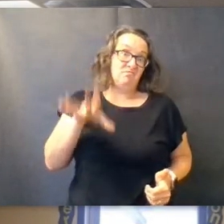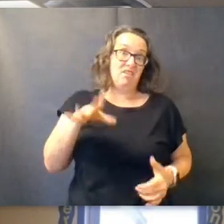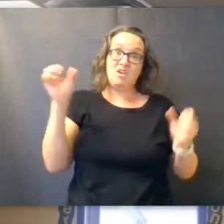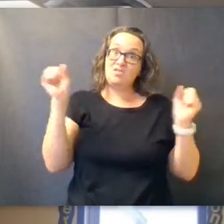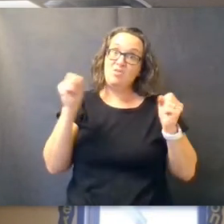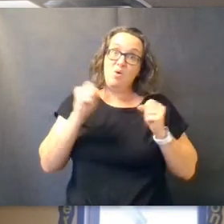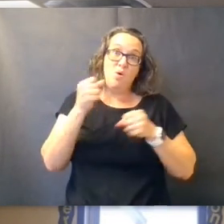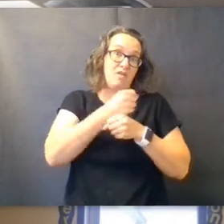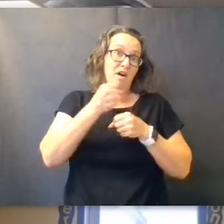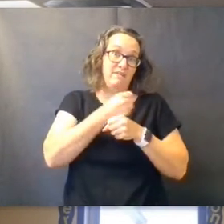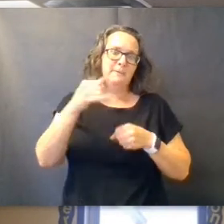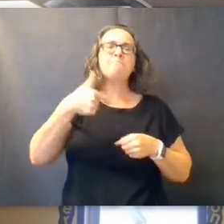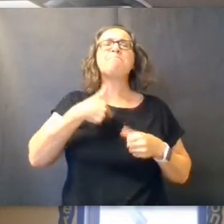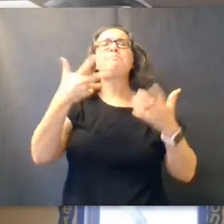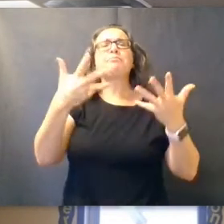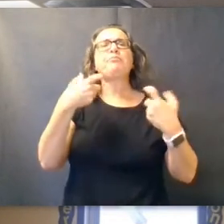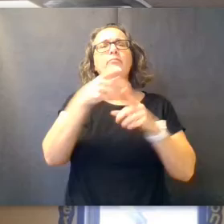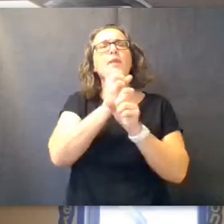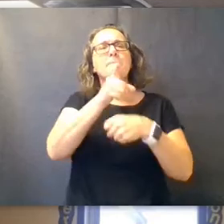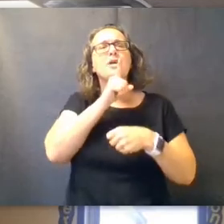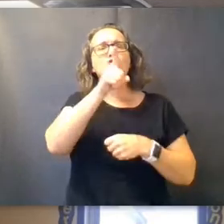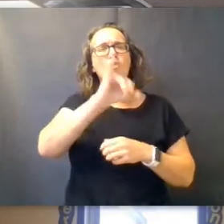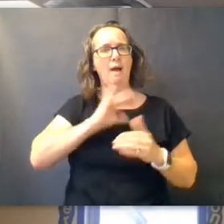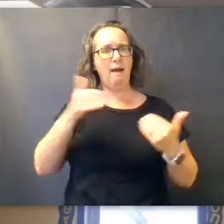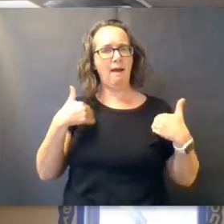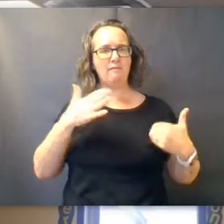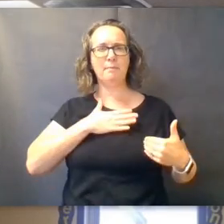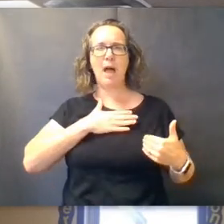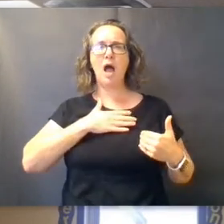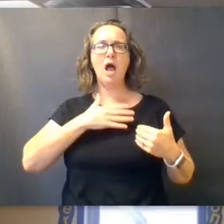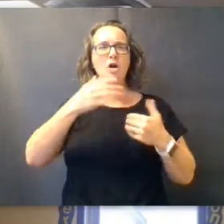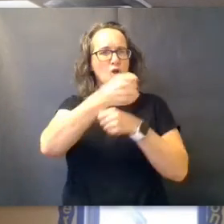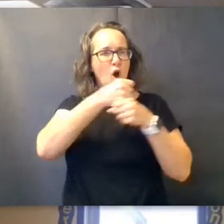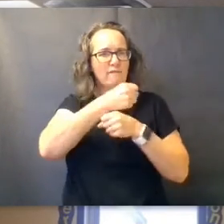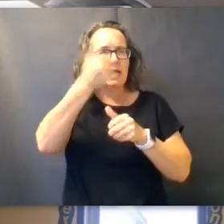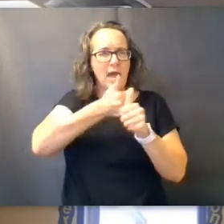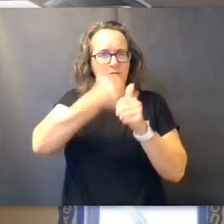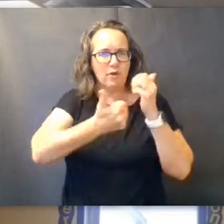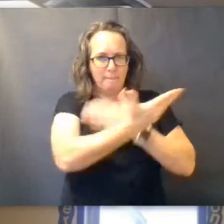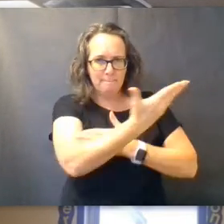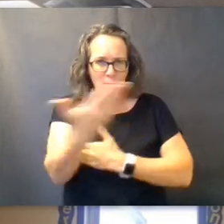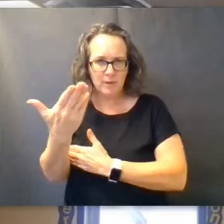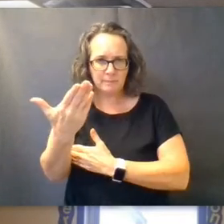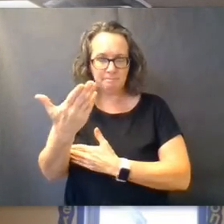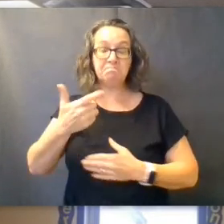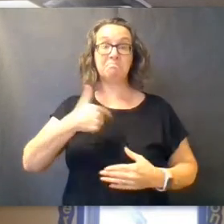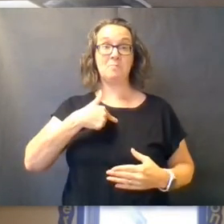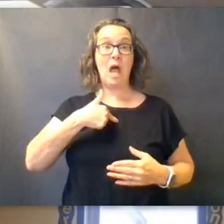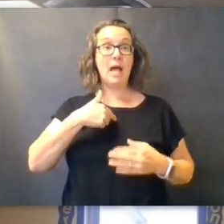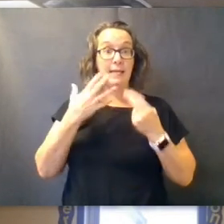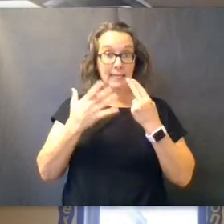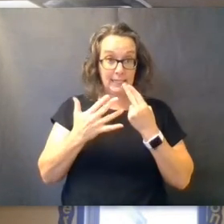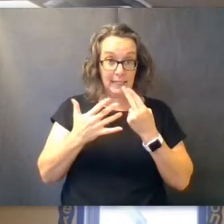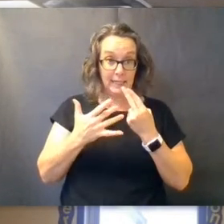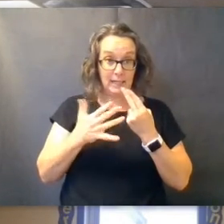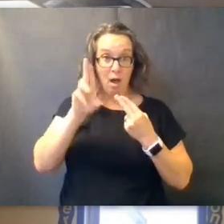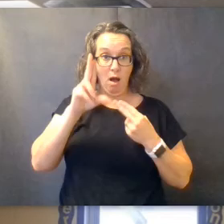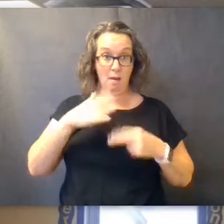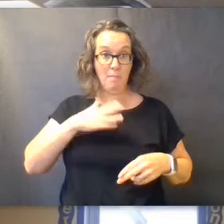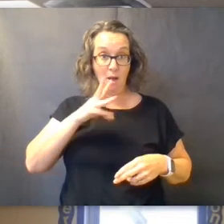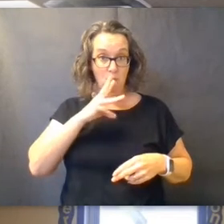make sure that I have my coffee every morning. So I just heated up this water, and the first thing I'm doing is I just put a thermometer